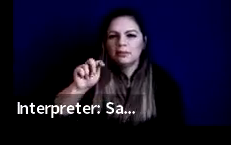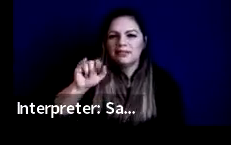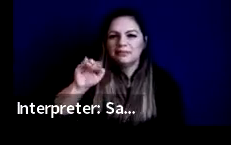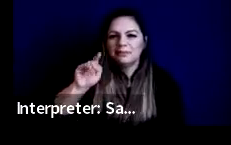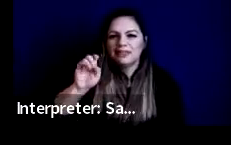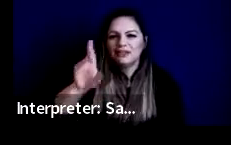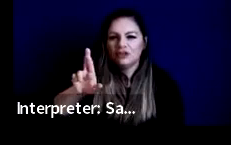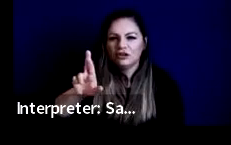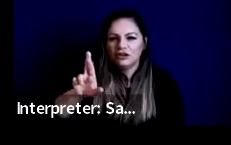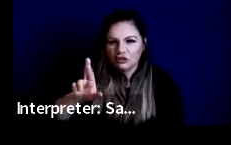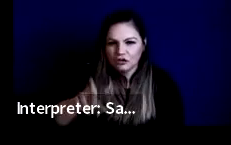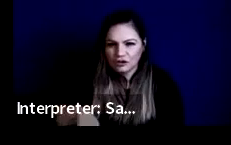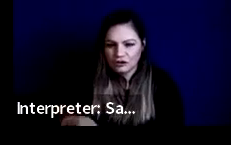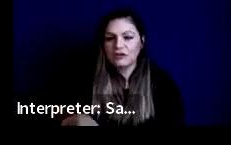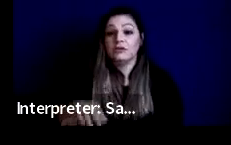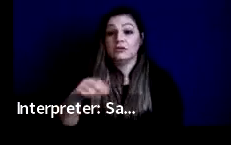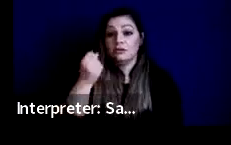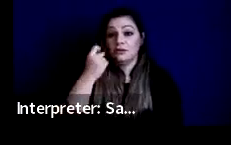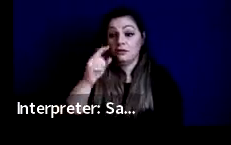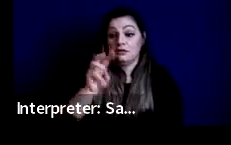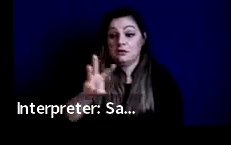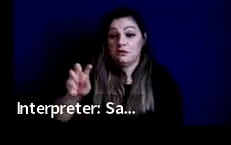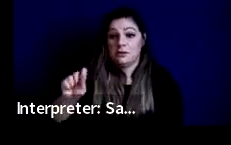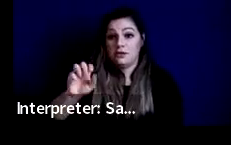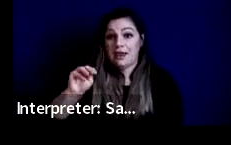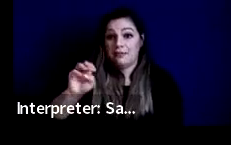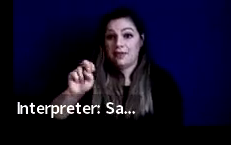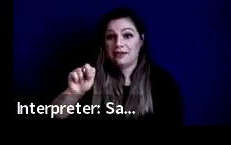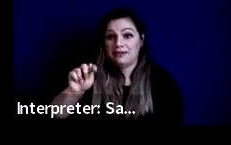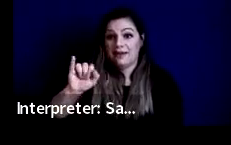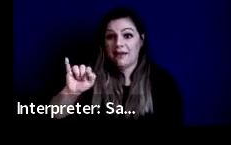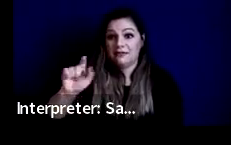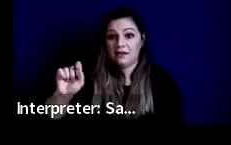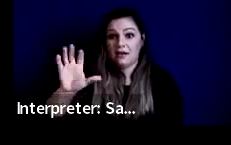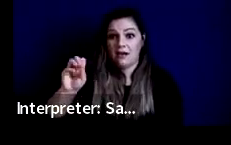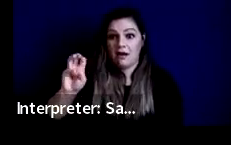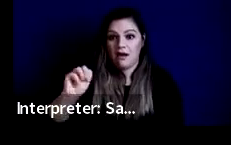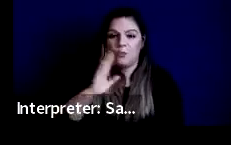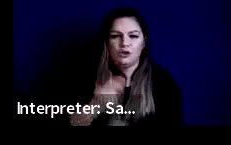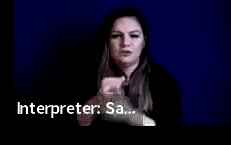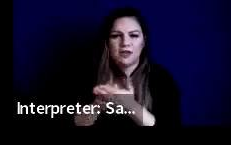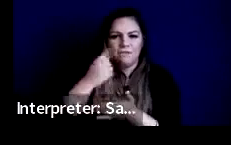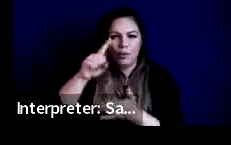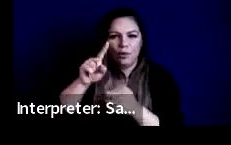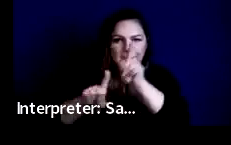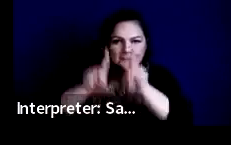into menti.com right now, feel free, but we'll give you all the information in a minute.